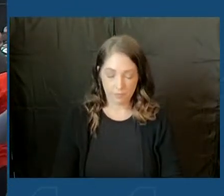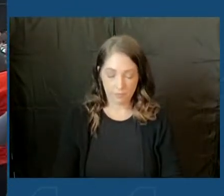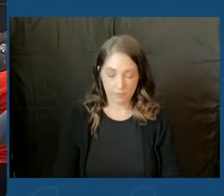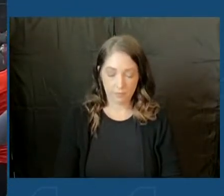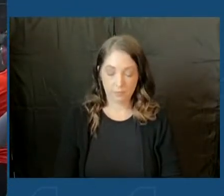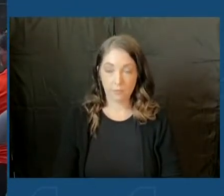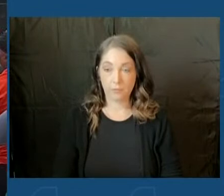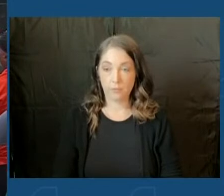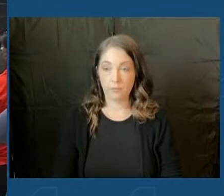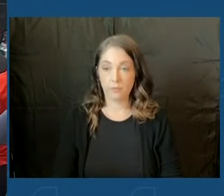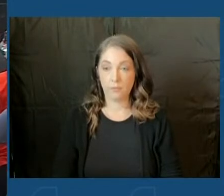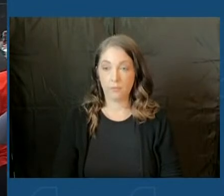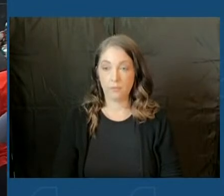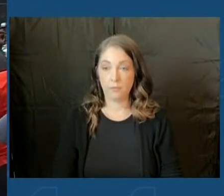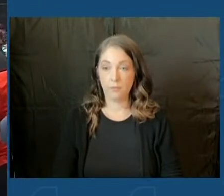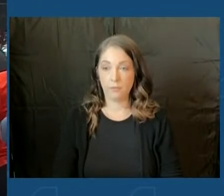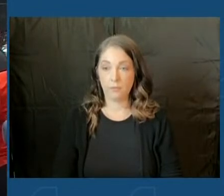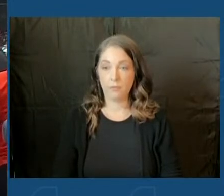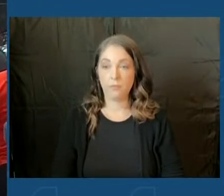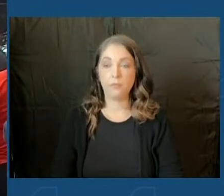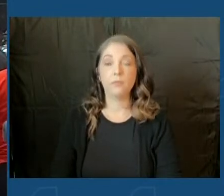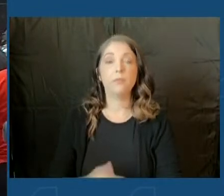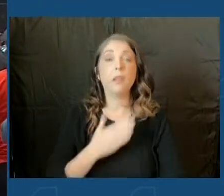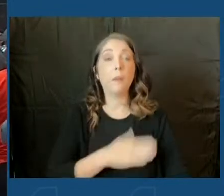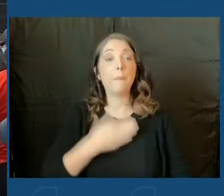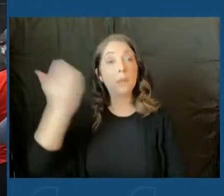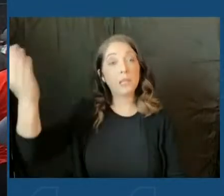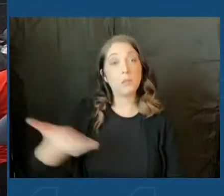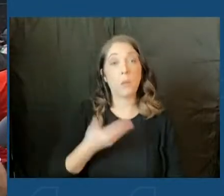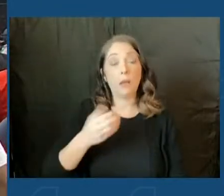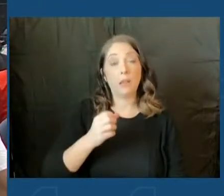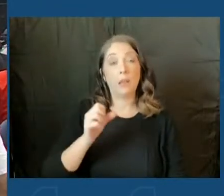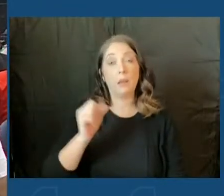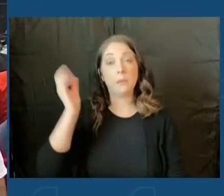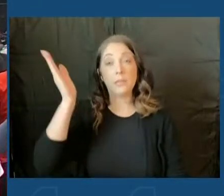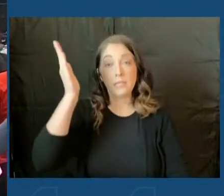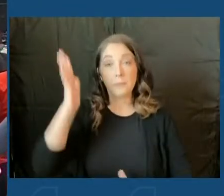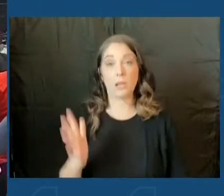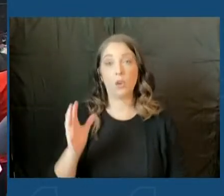Please welcome to the podium Speaker Carl Hastie.